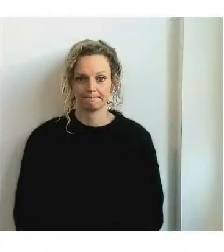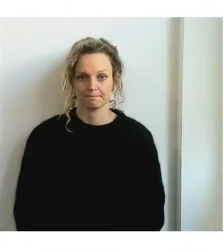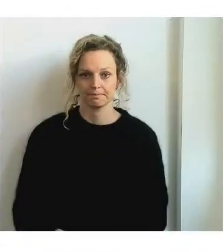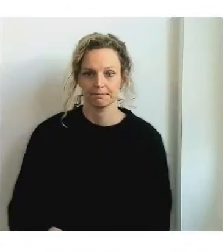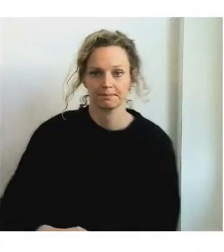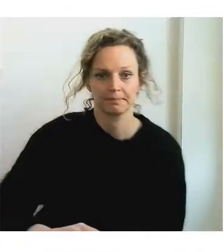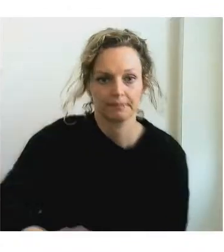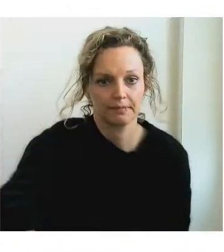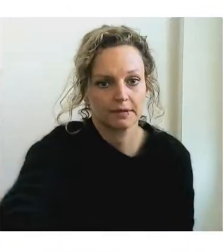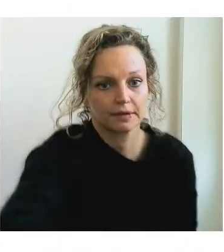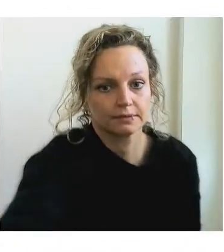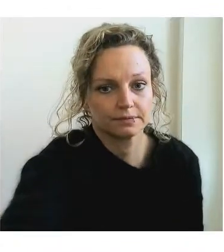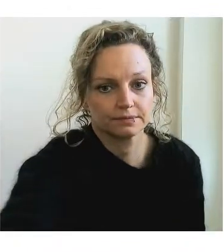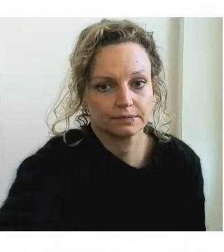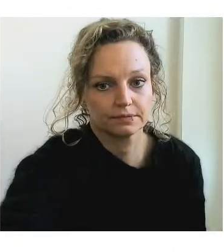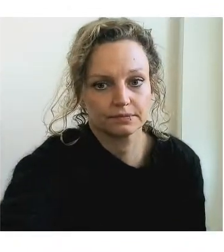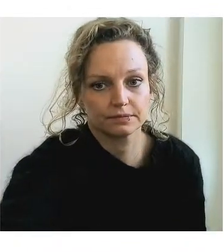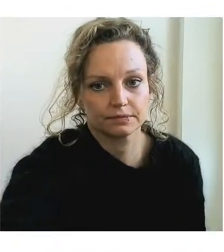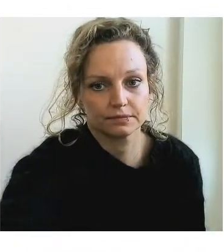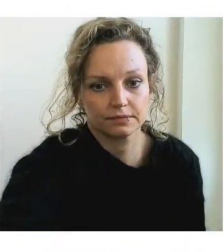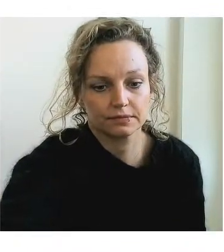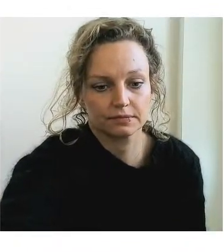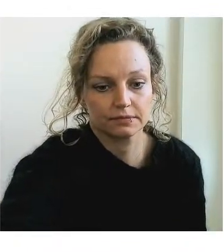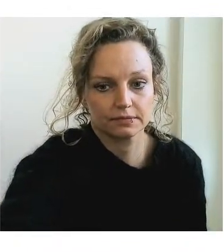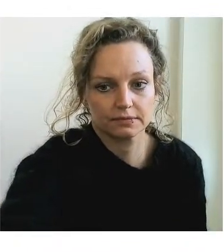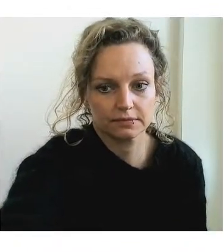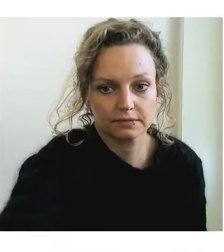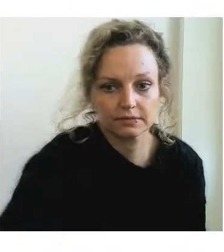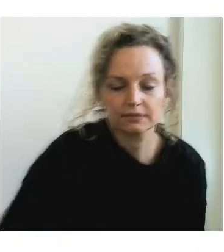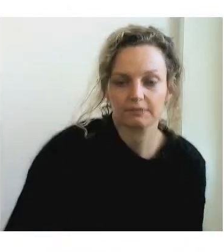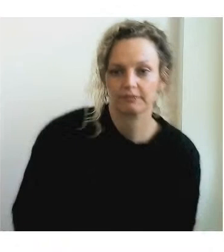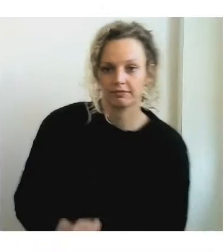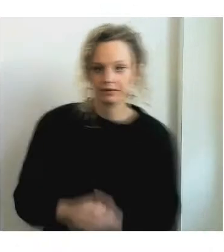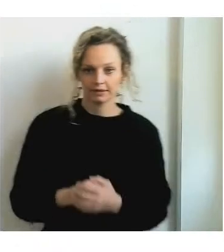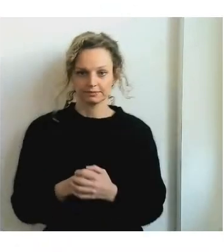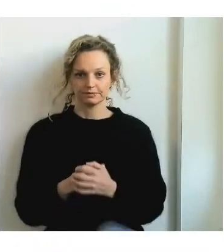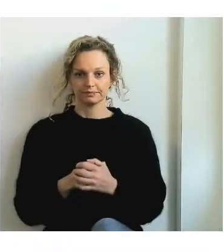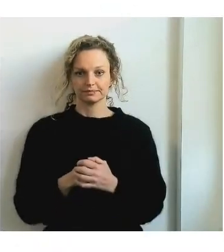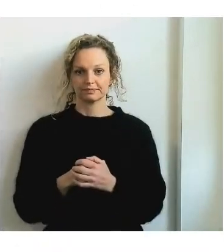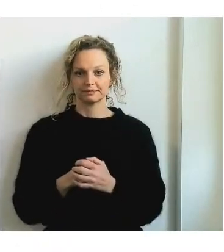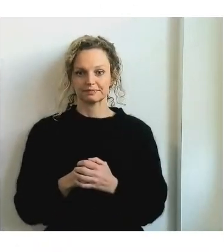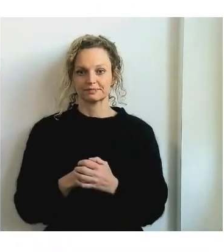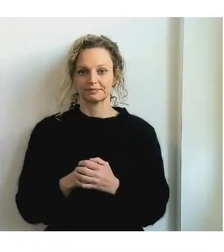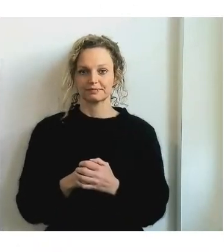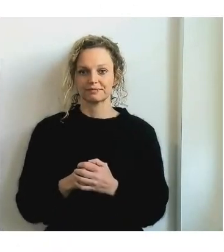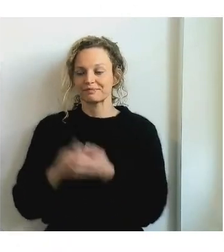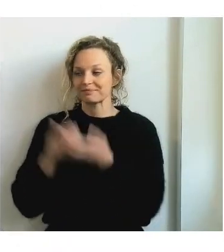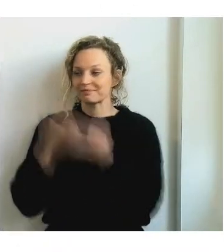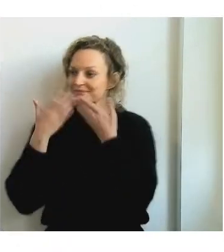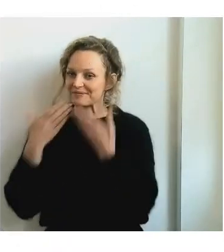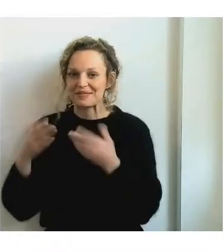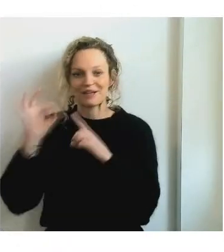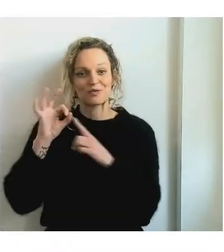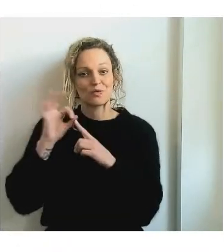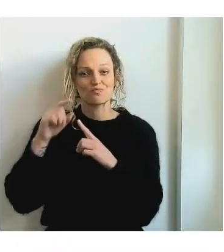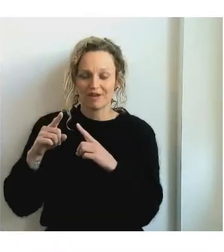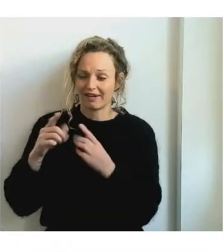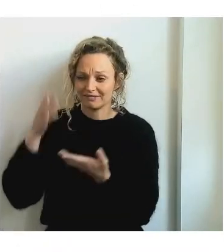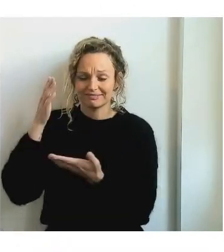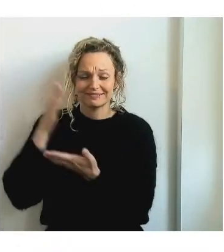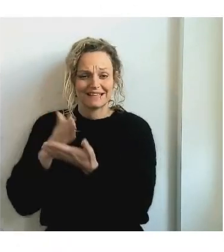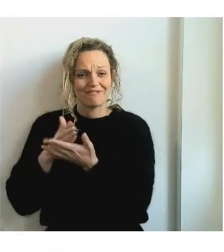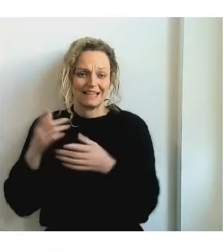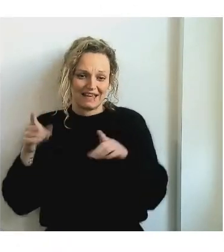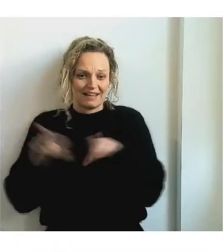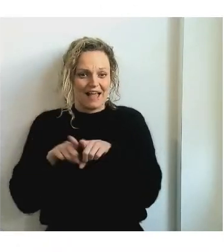Fantastic, thanks, Priya. And yeah, it certainly was an emergency response for many reasons, wasn't it? Yeah,